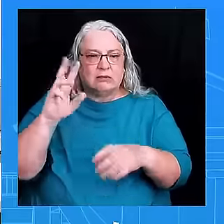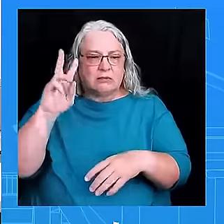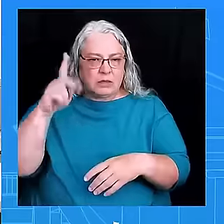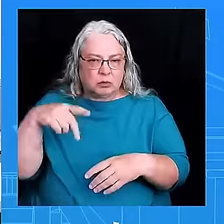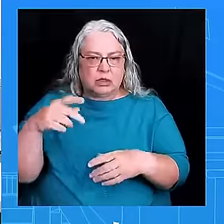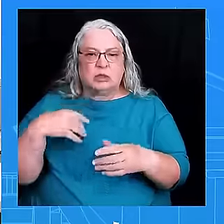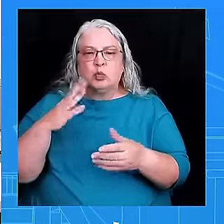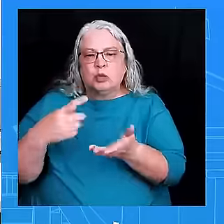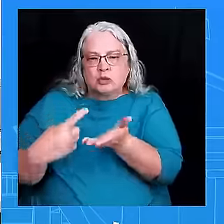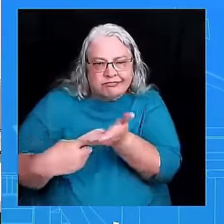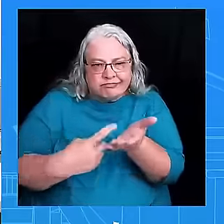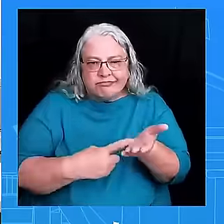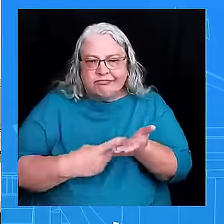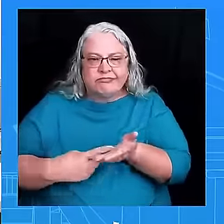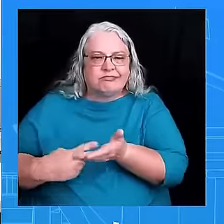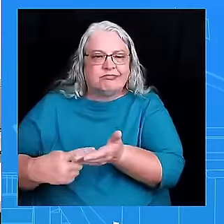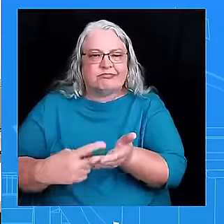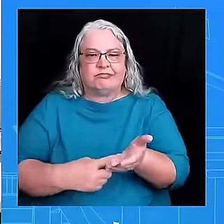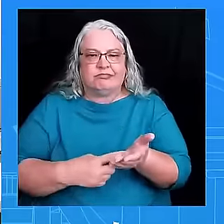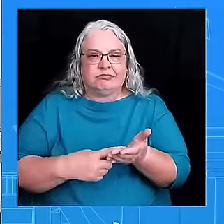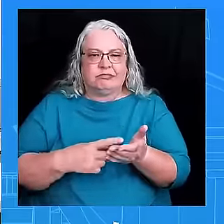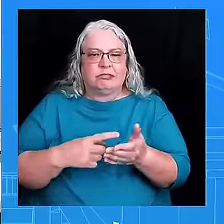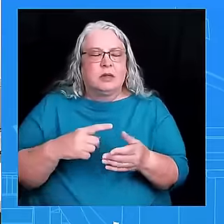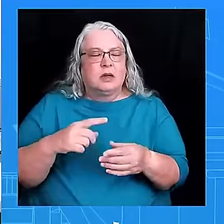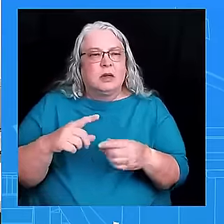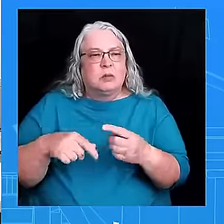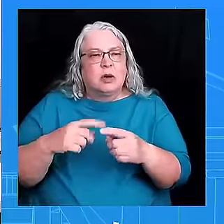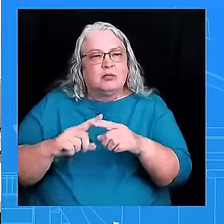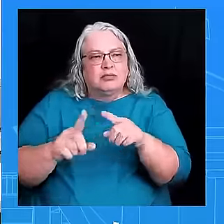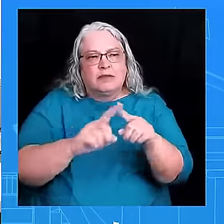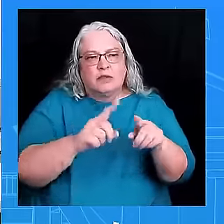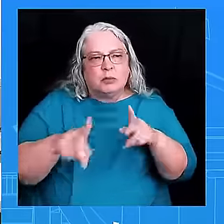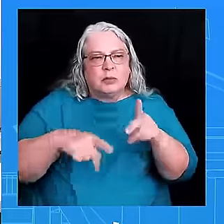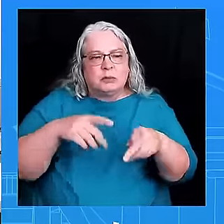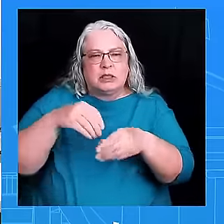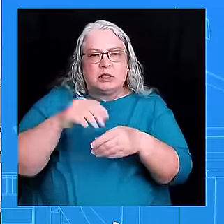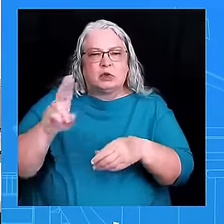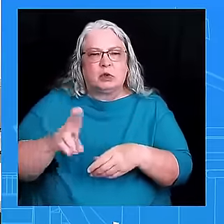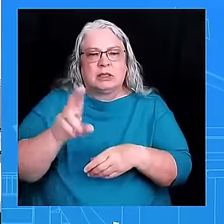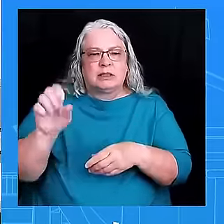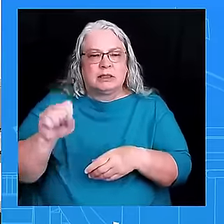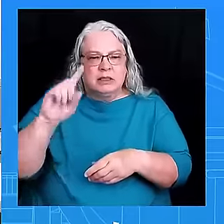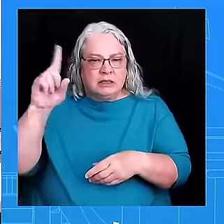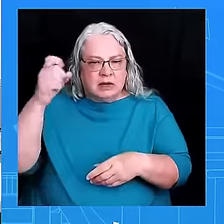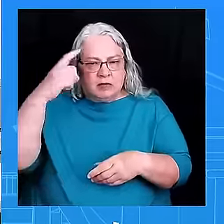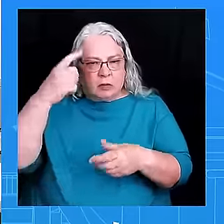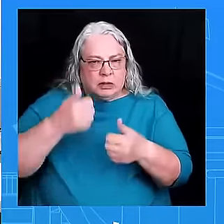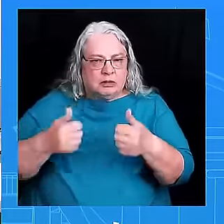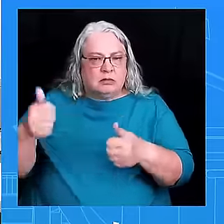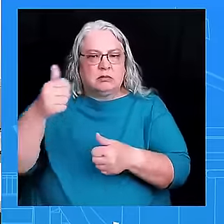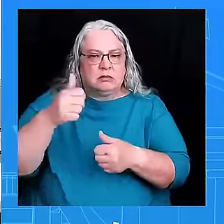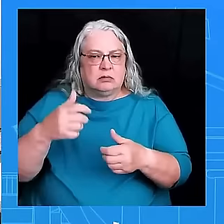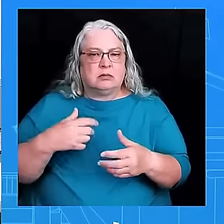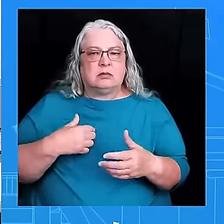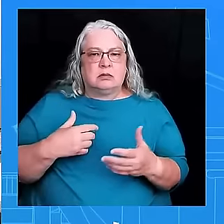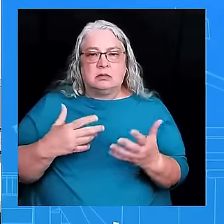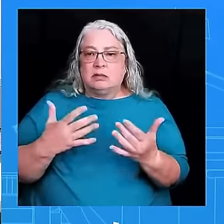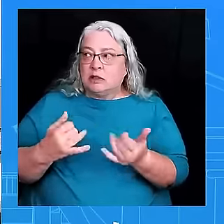a moment, I want to ask you about the plea deal that was reached with 9/11 suspects